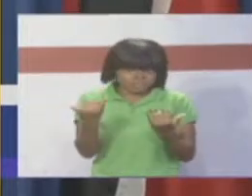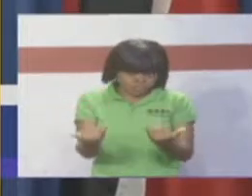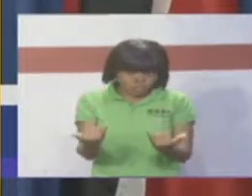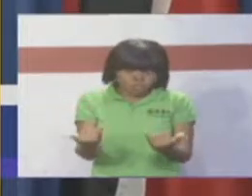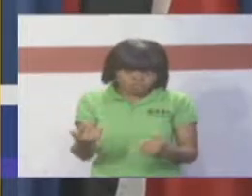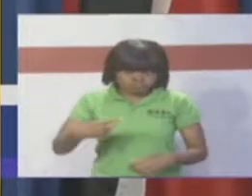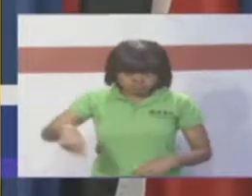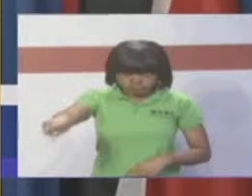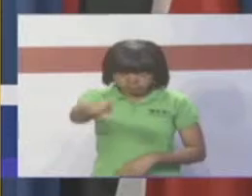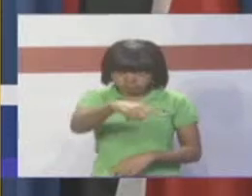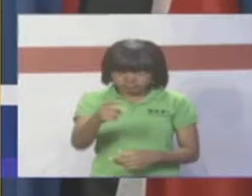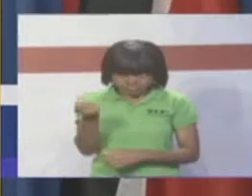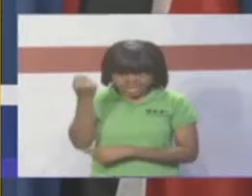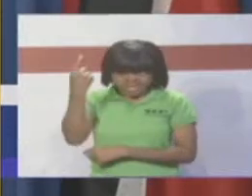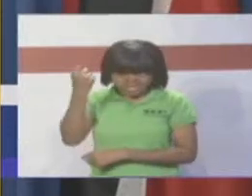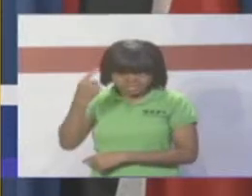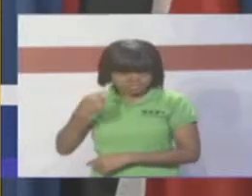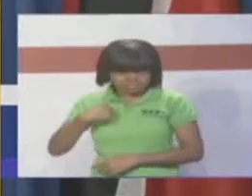dangerous place.